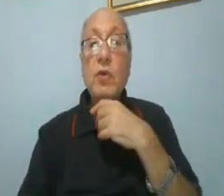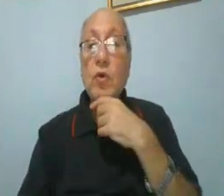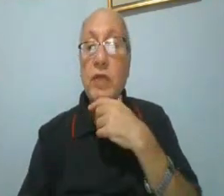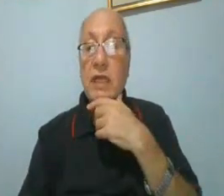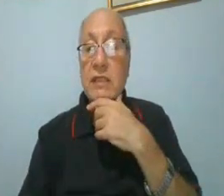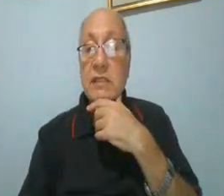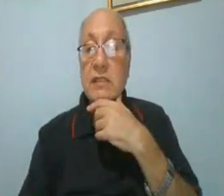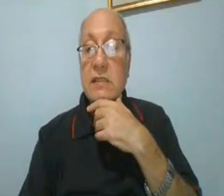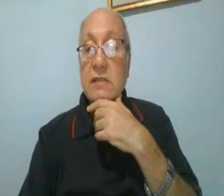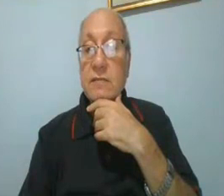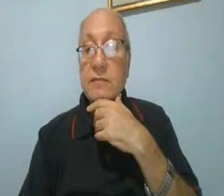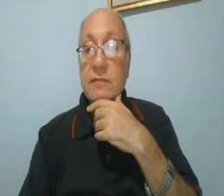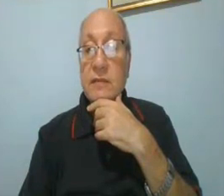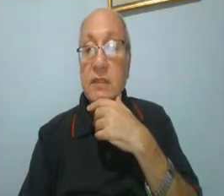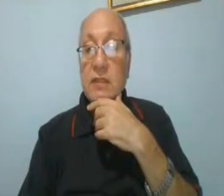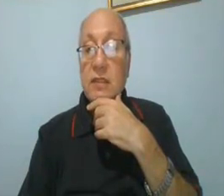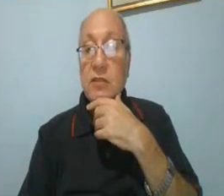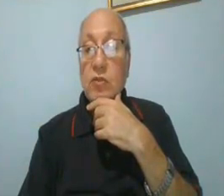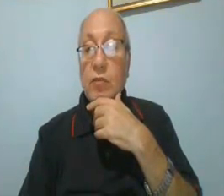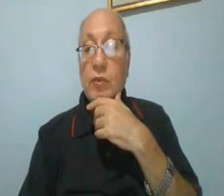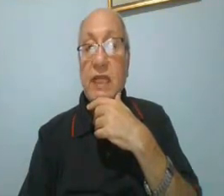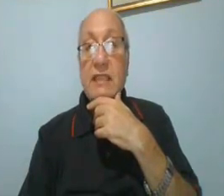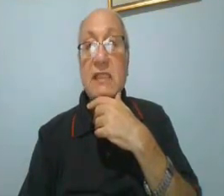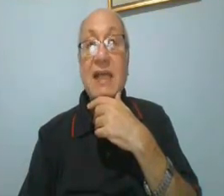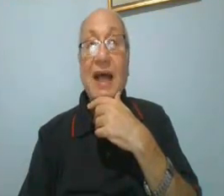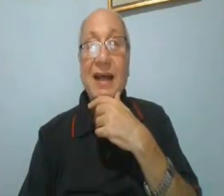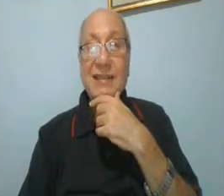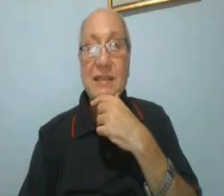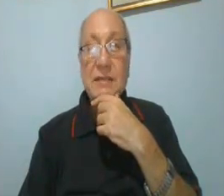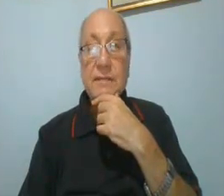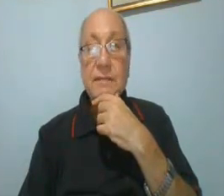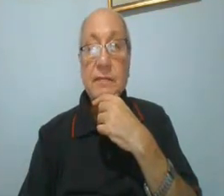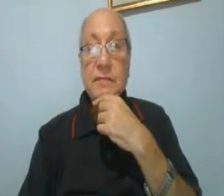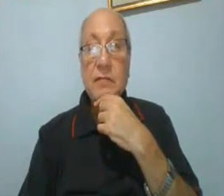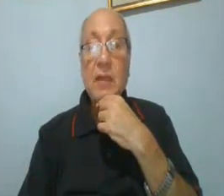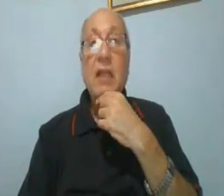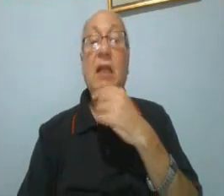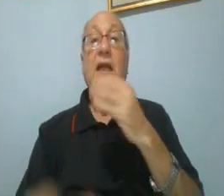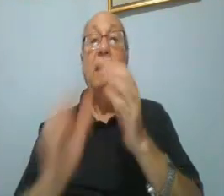and goggles to protect the eye.